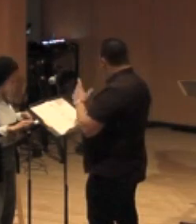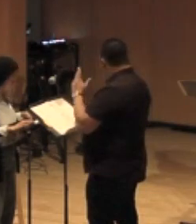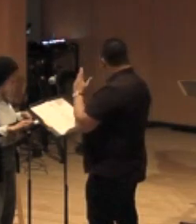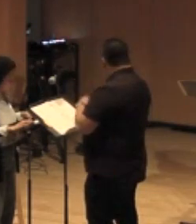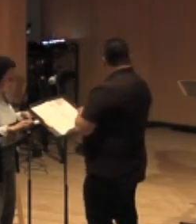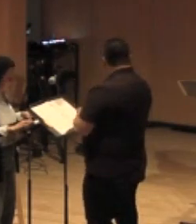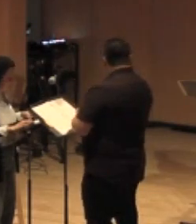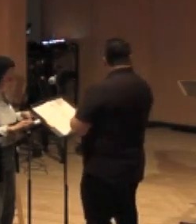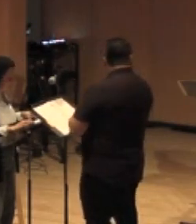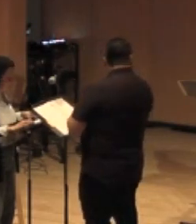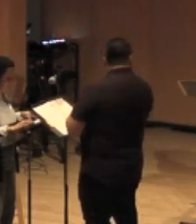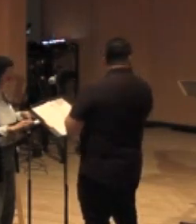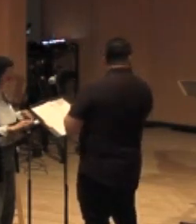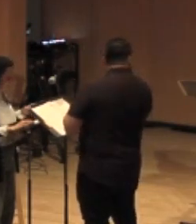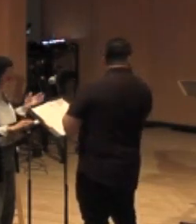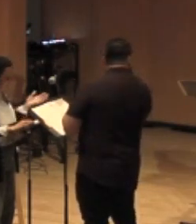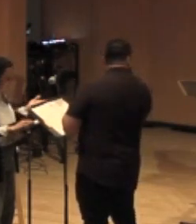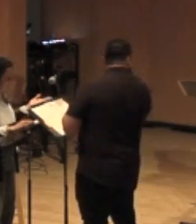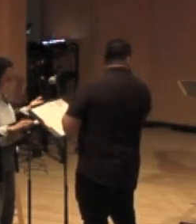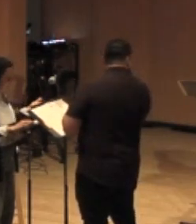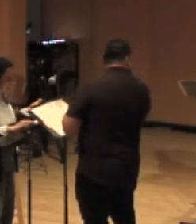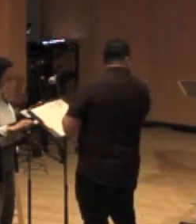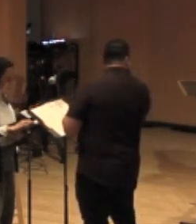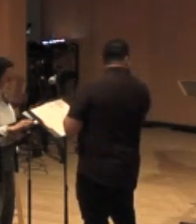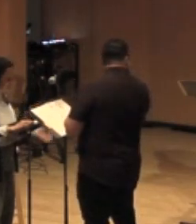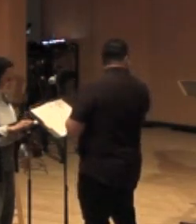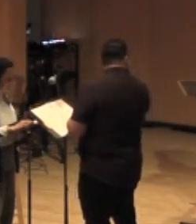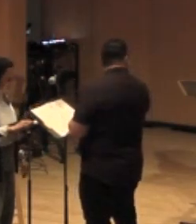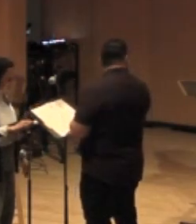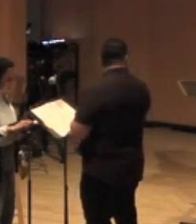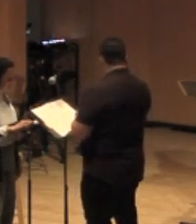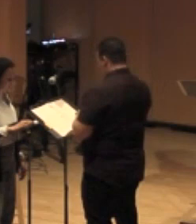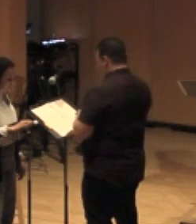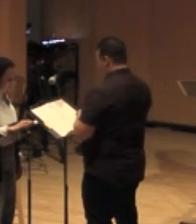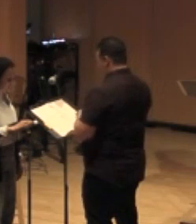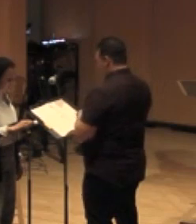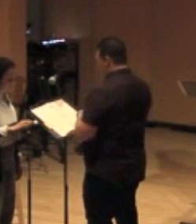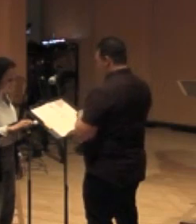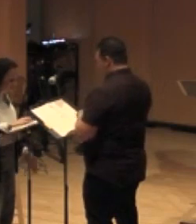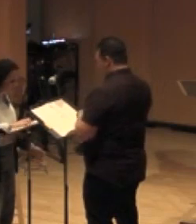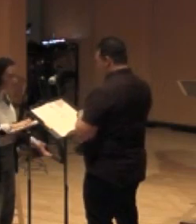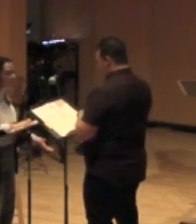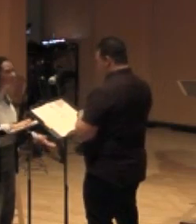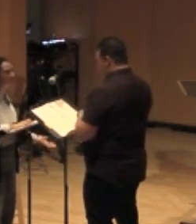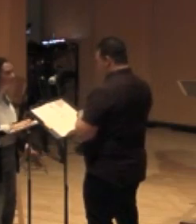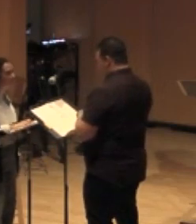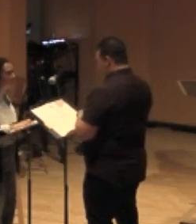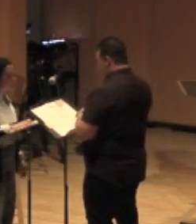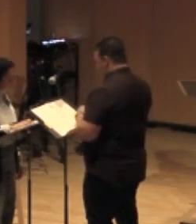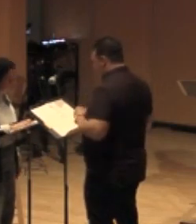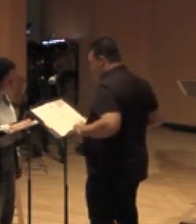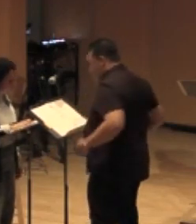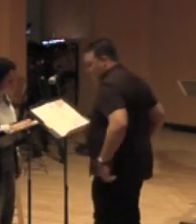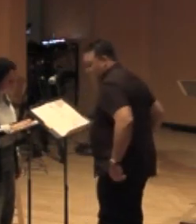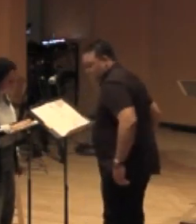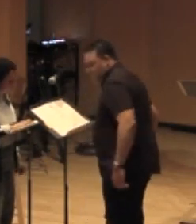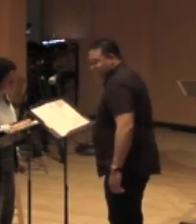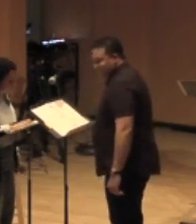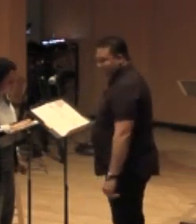but now yeah now it's a little late in the year but there's no real